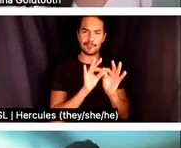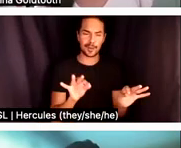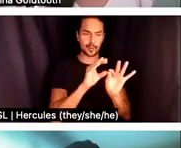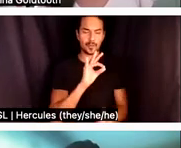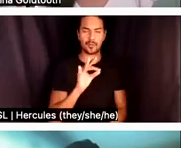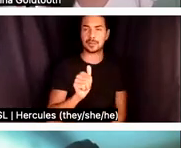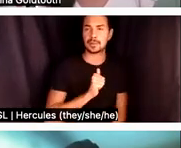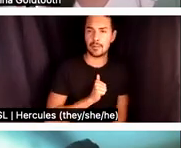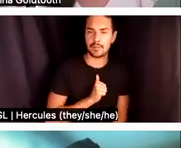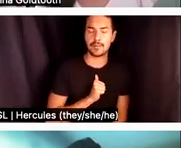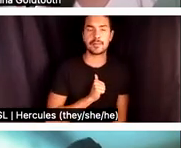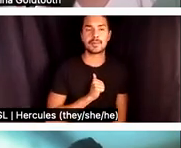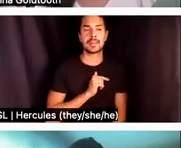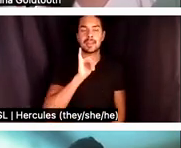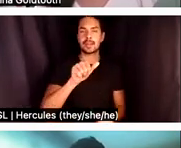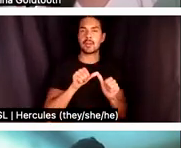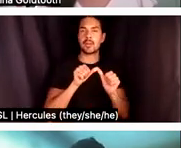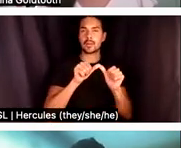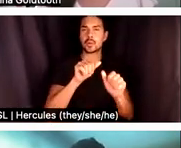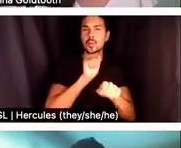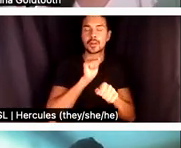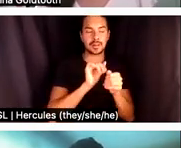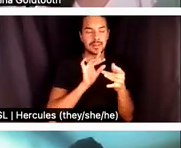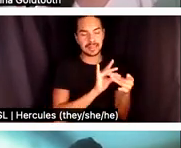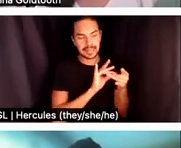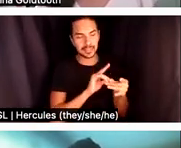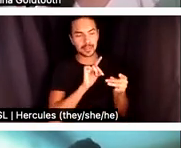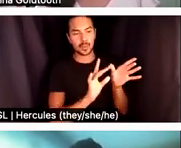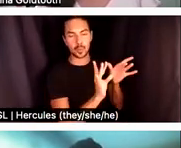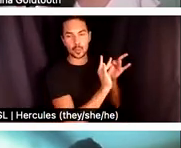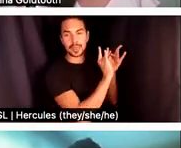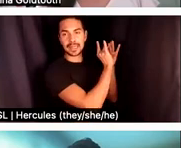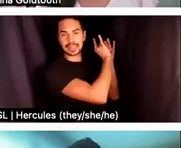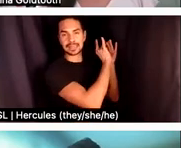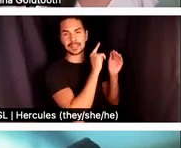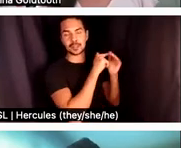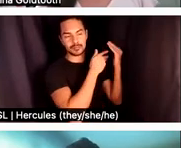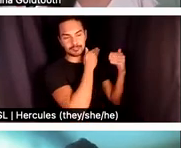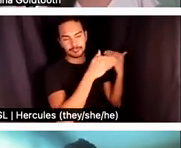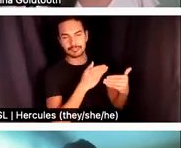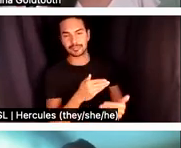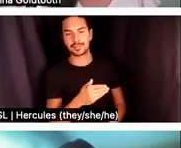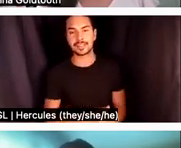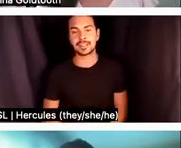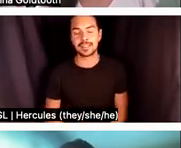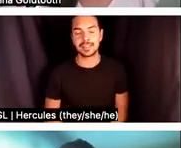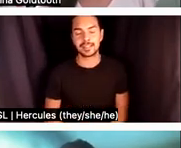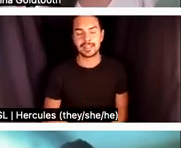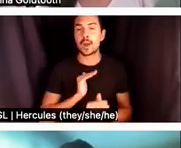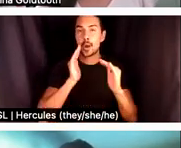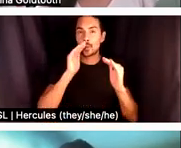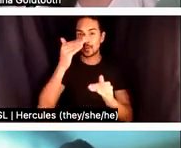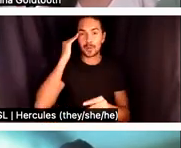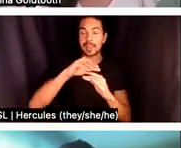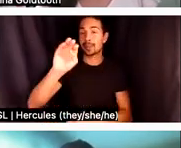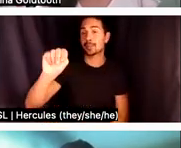what that ongoing work to stay connected, to reconnect to the self is. And I hope you know that MIWSAC is